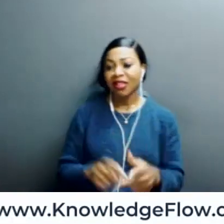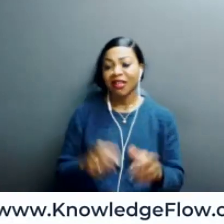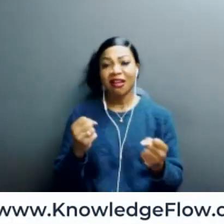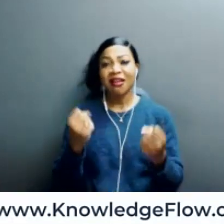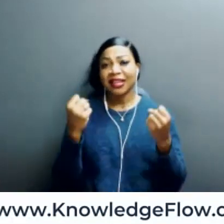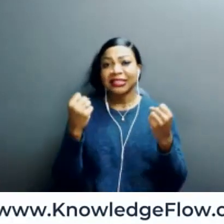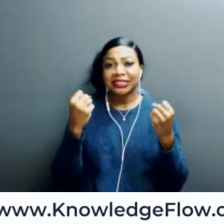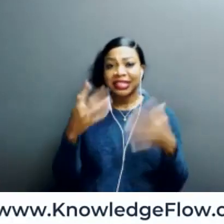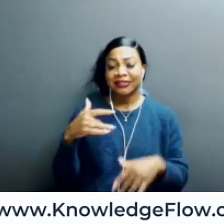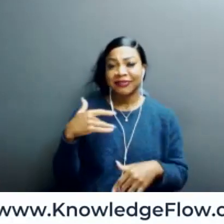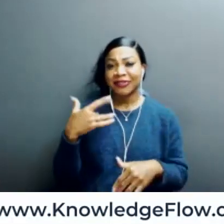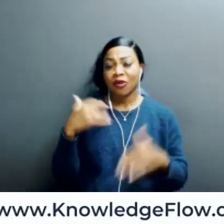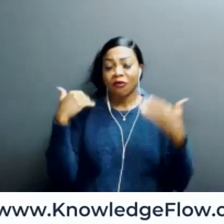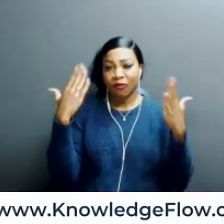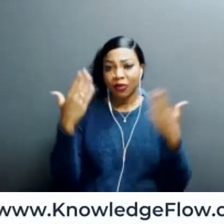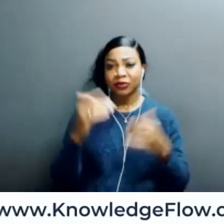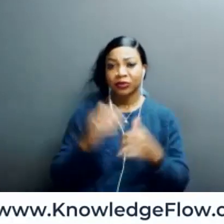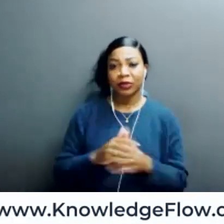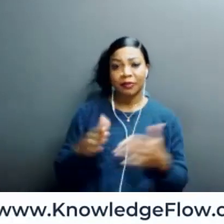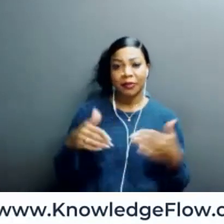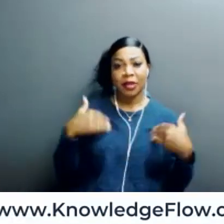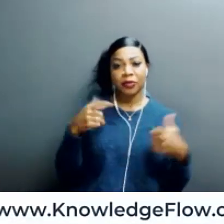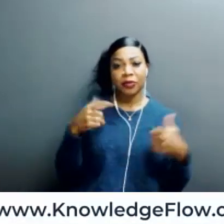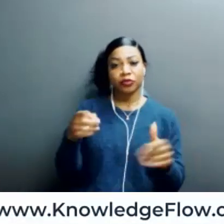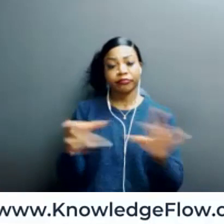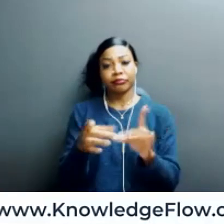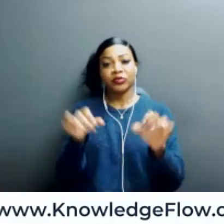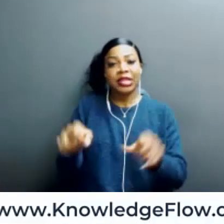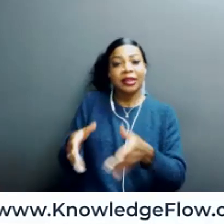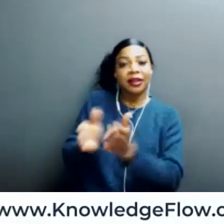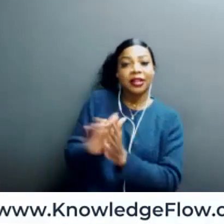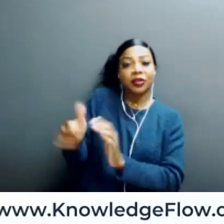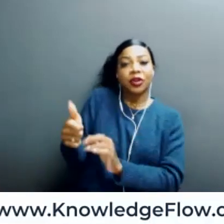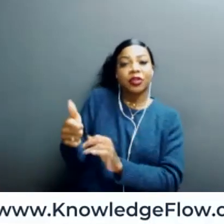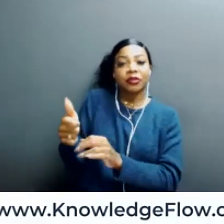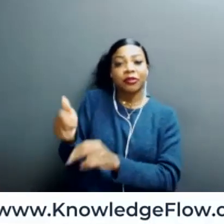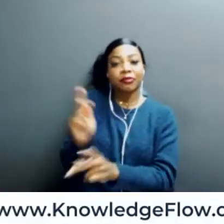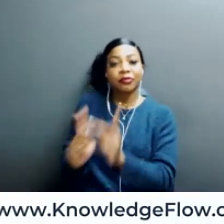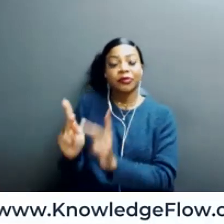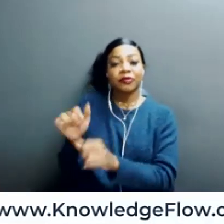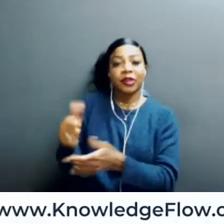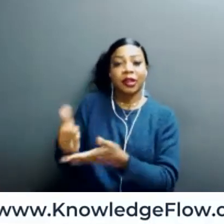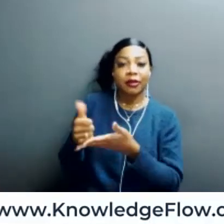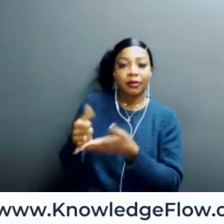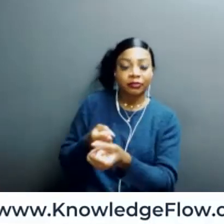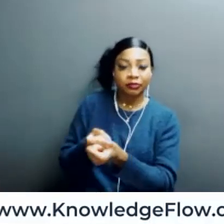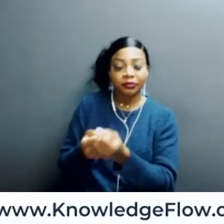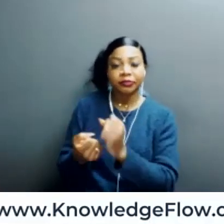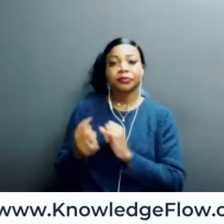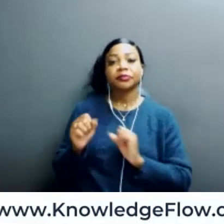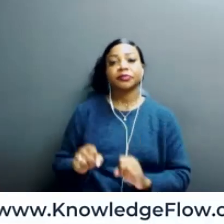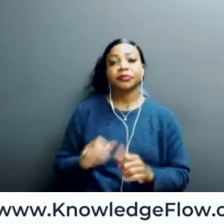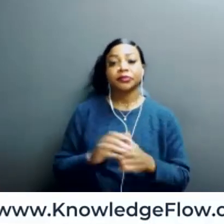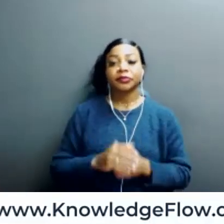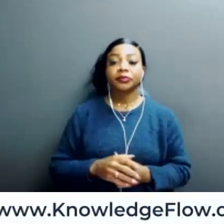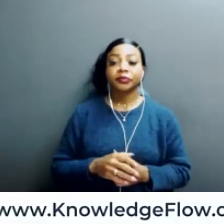little daunting so I'm glad you you mentioned this um and that kind of brings me in as you met you were talking about you started talking